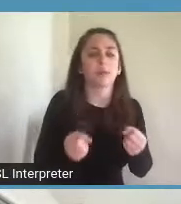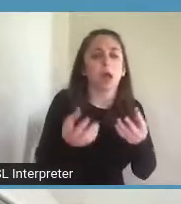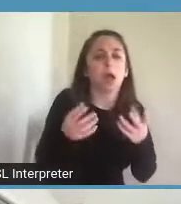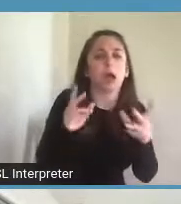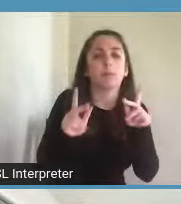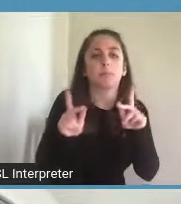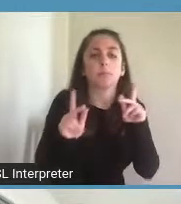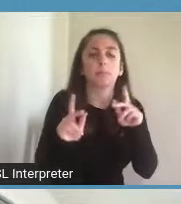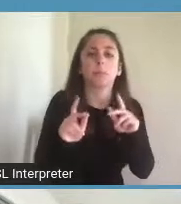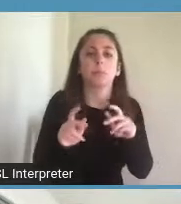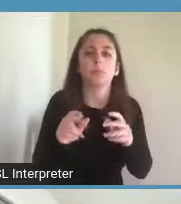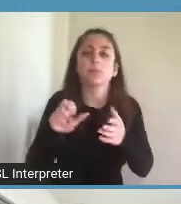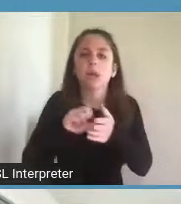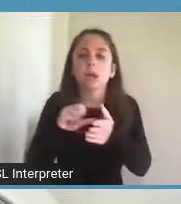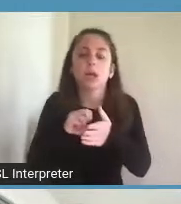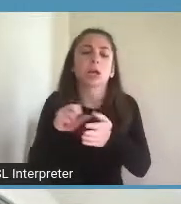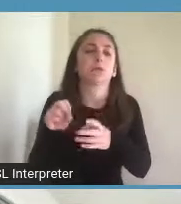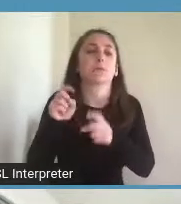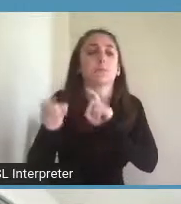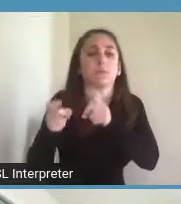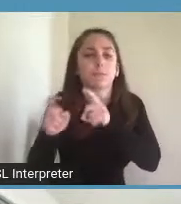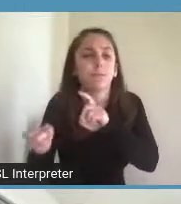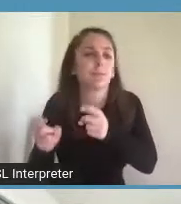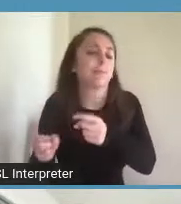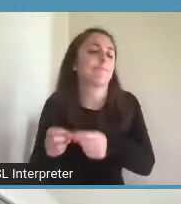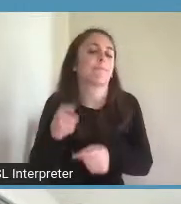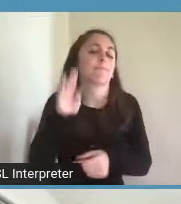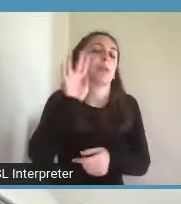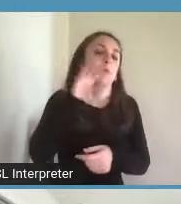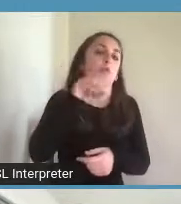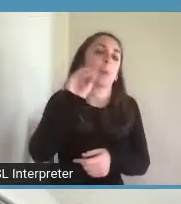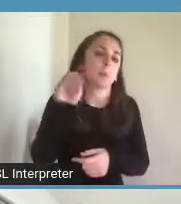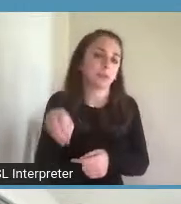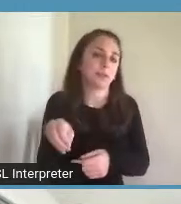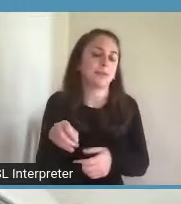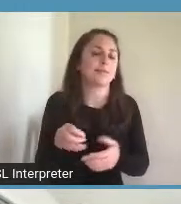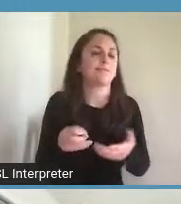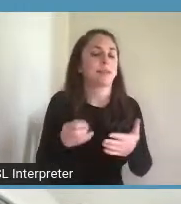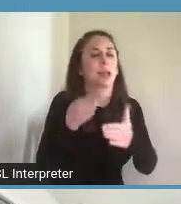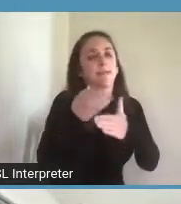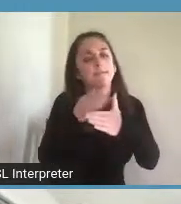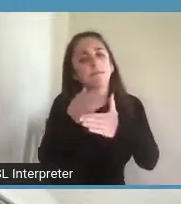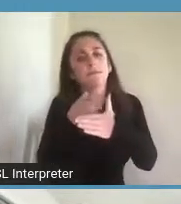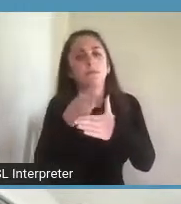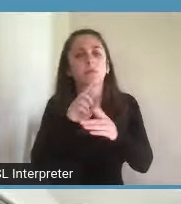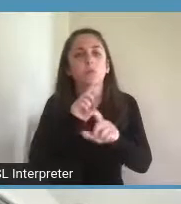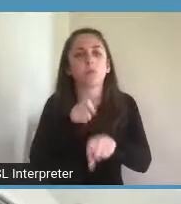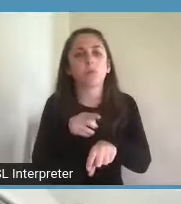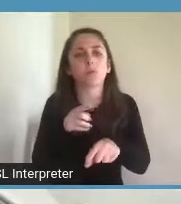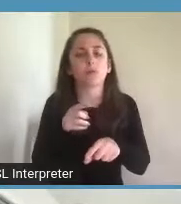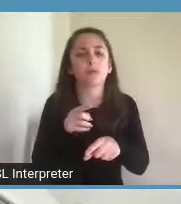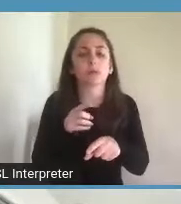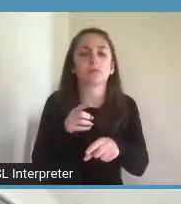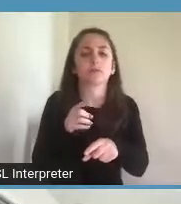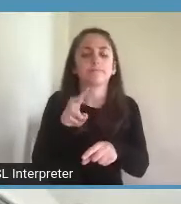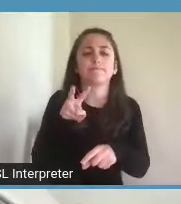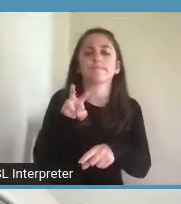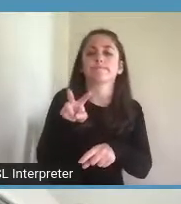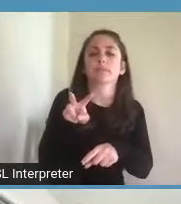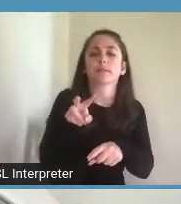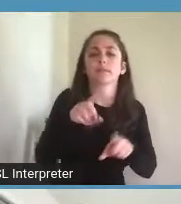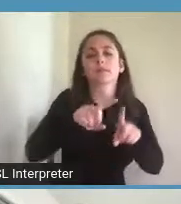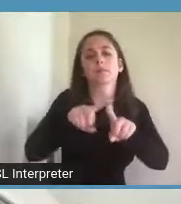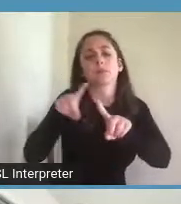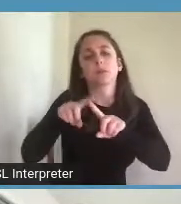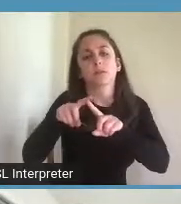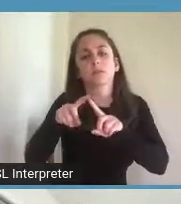actually completing a transaction. So for us here, it's 4%. I can see the average order value. I can also see by product